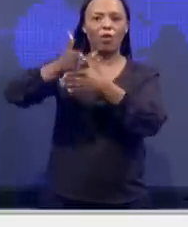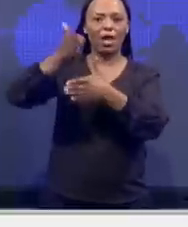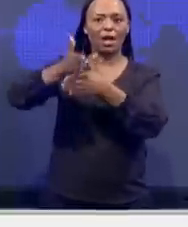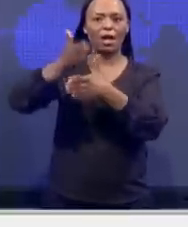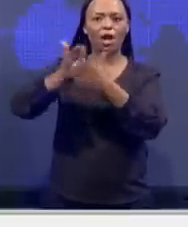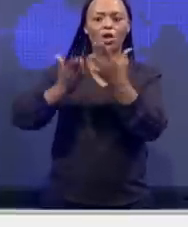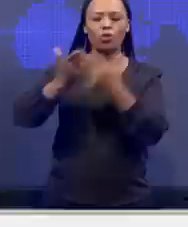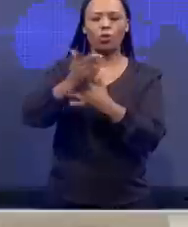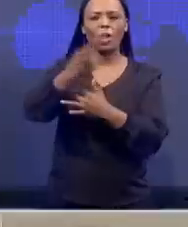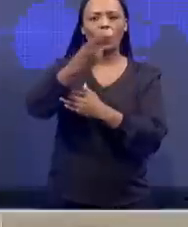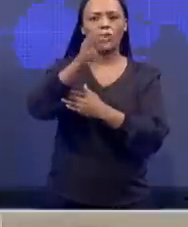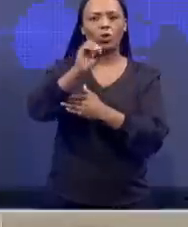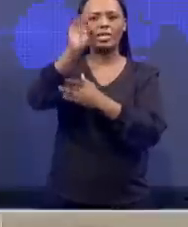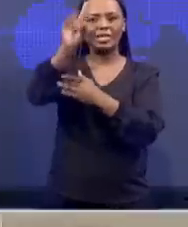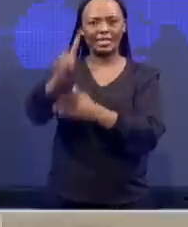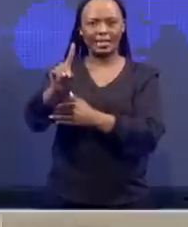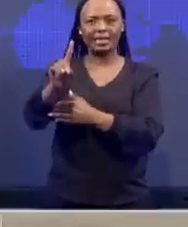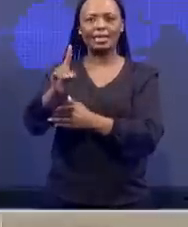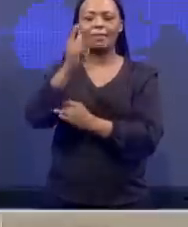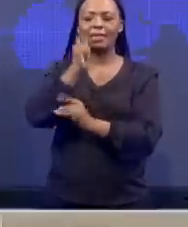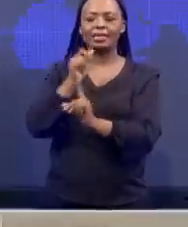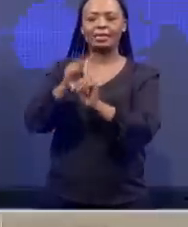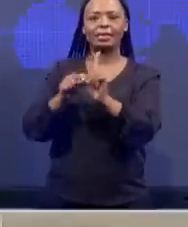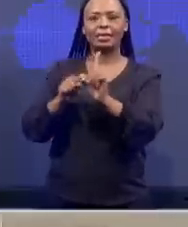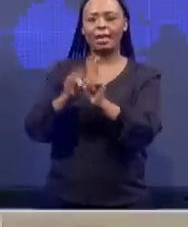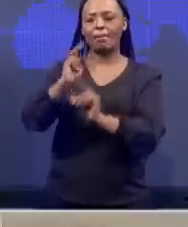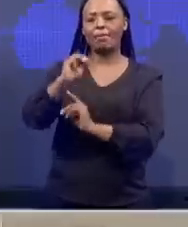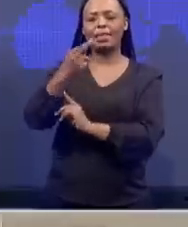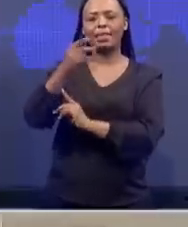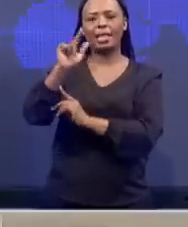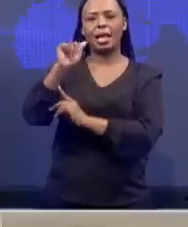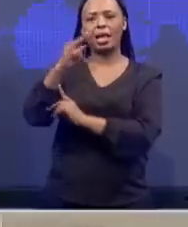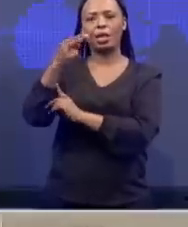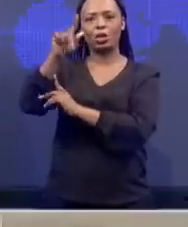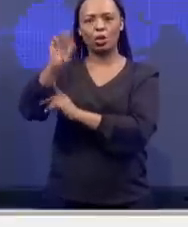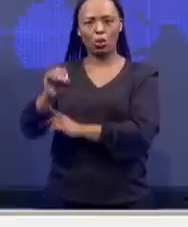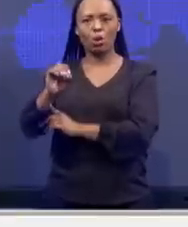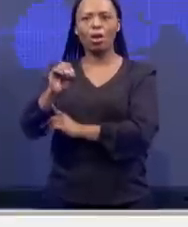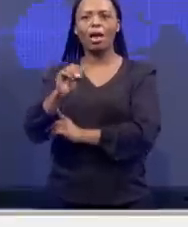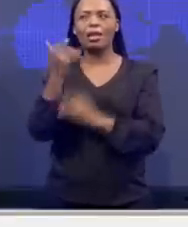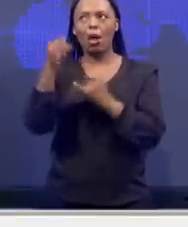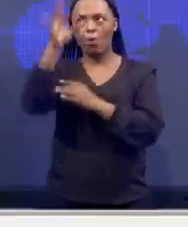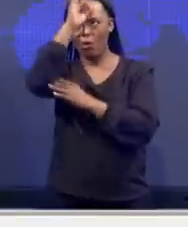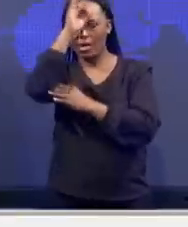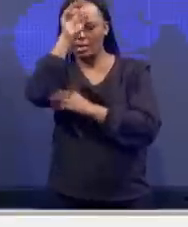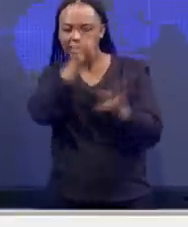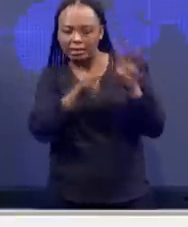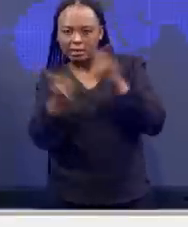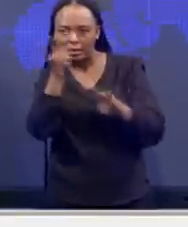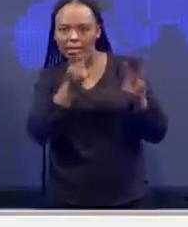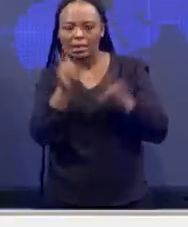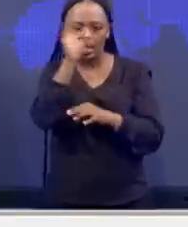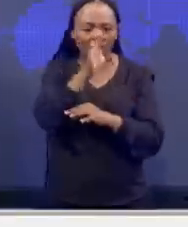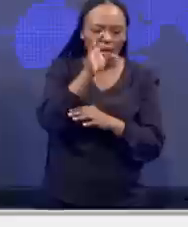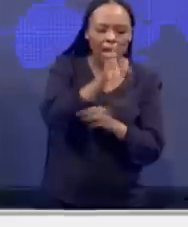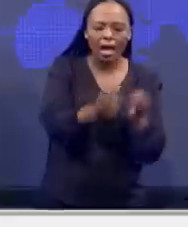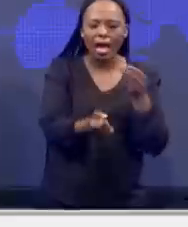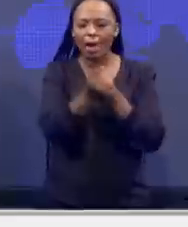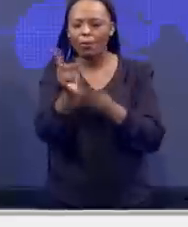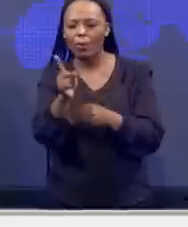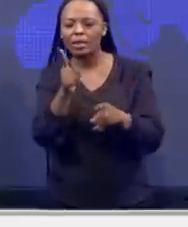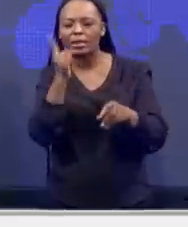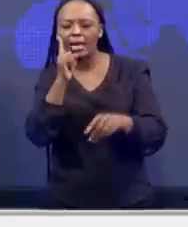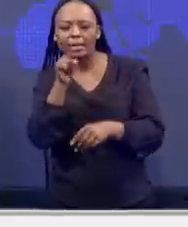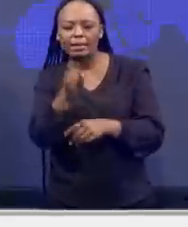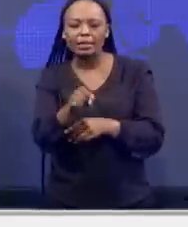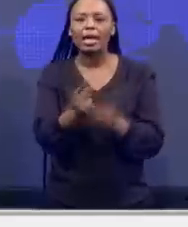its HOD, Mr. Mhlahlo, will obviously apprise the police forensics about what happened here. We